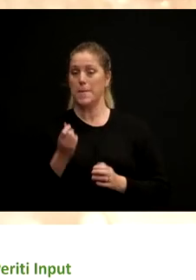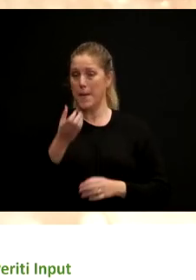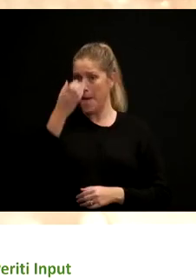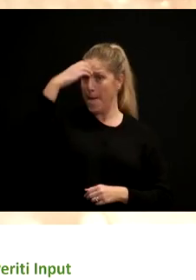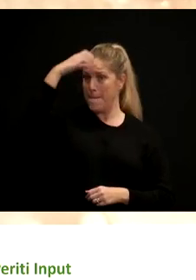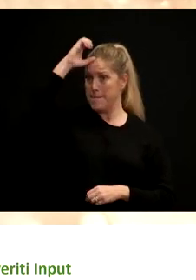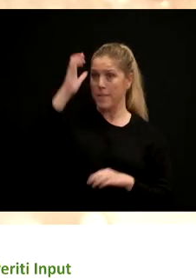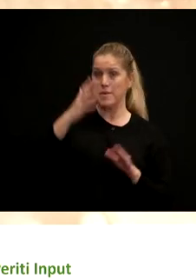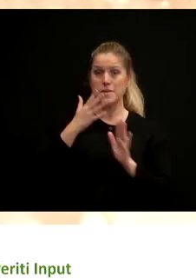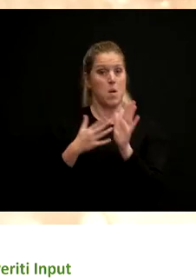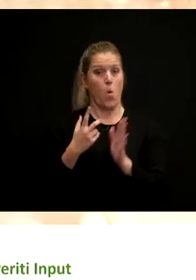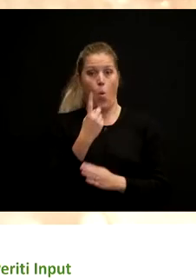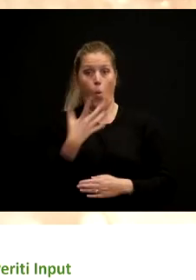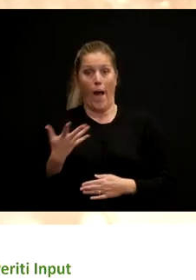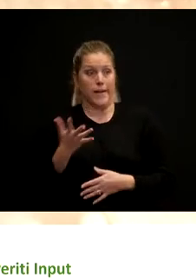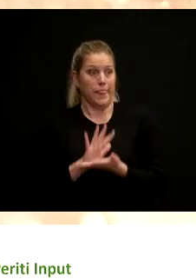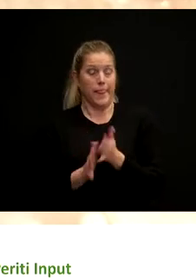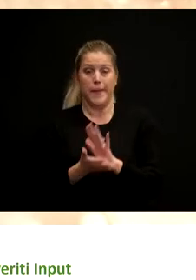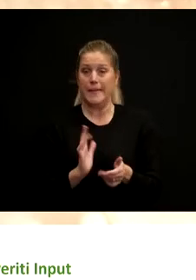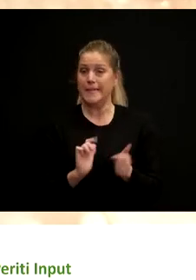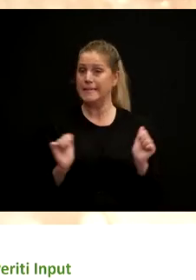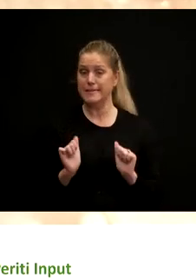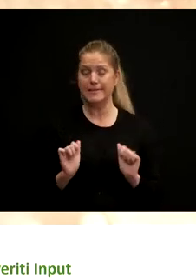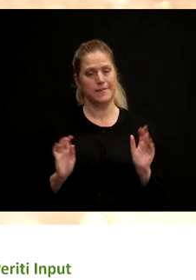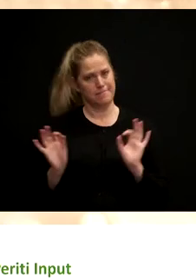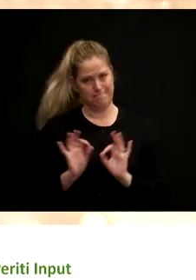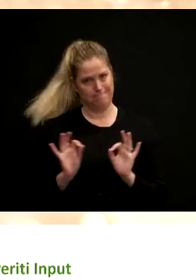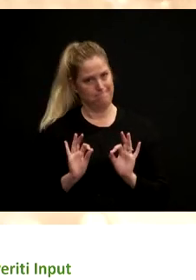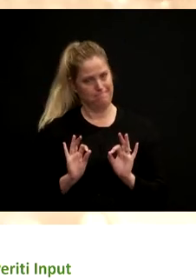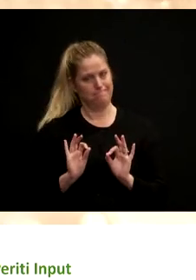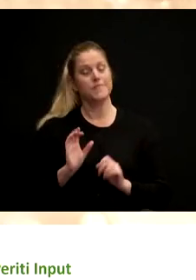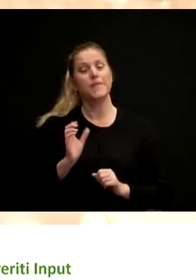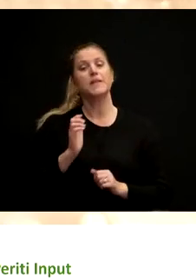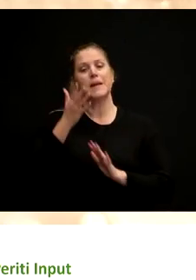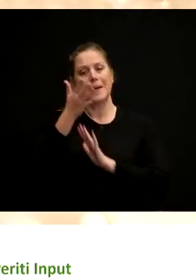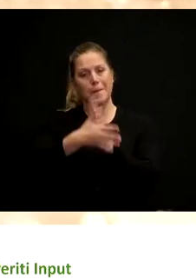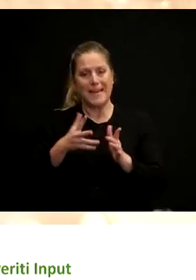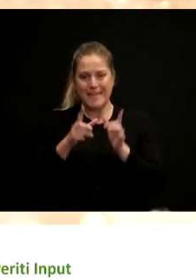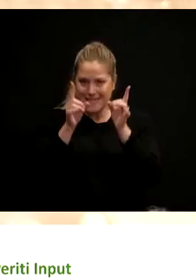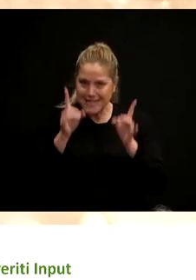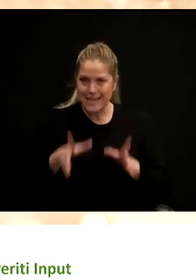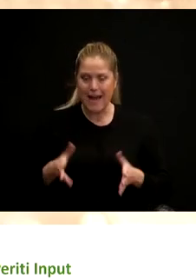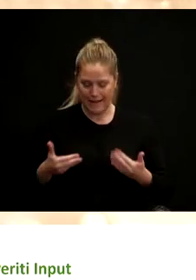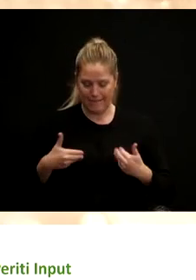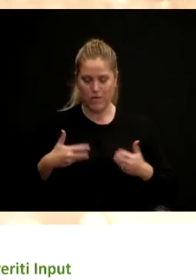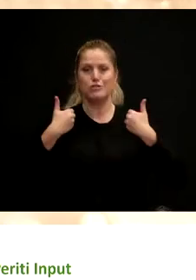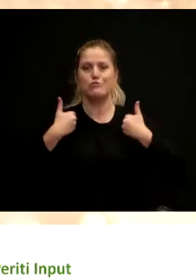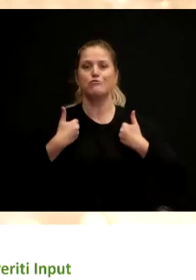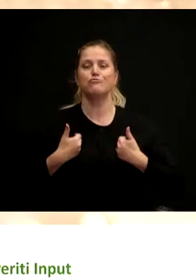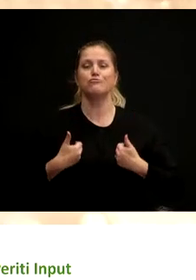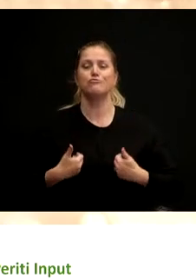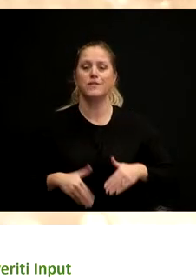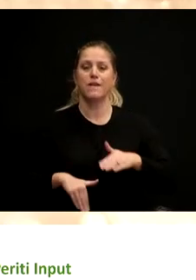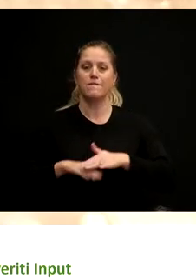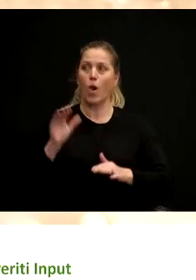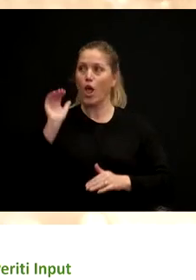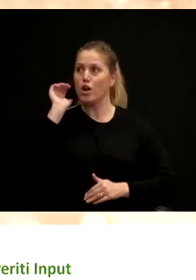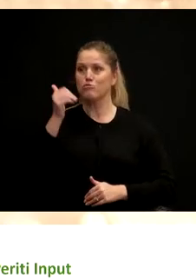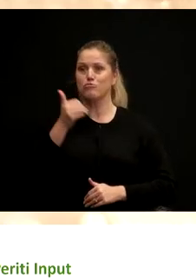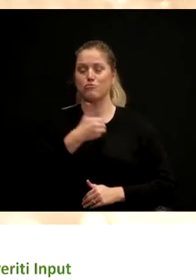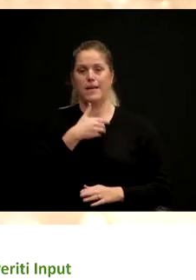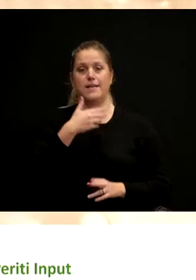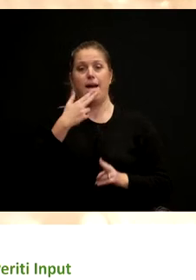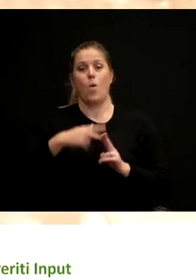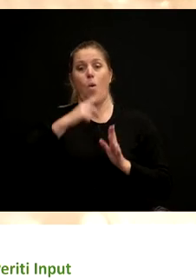for all event, but a rich source of grace throughout one's life, providing for ongoing